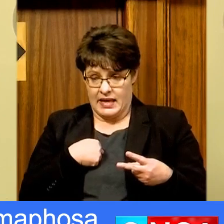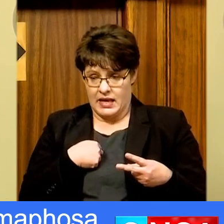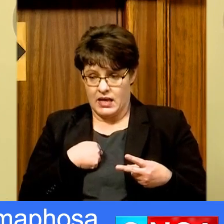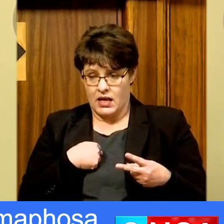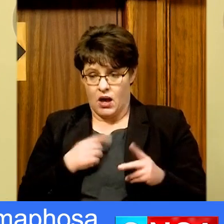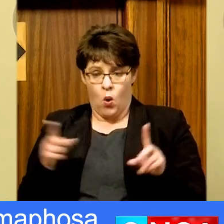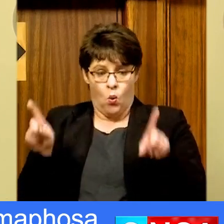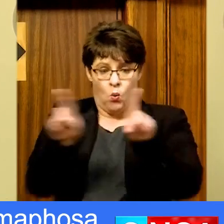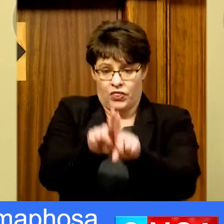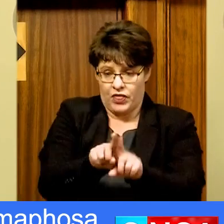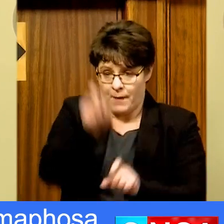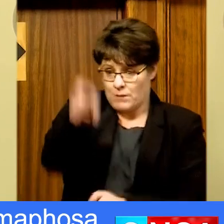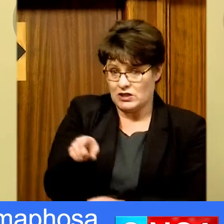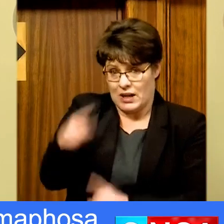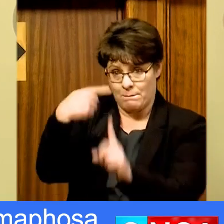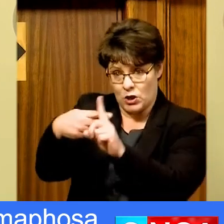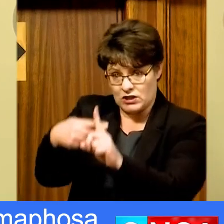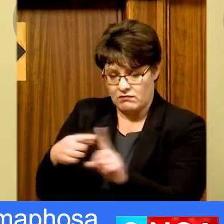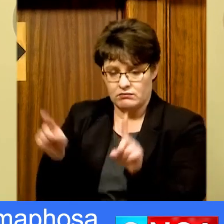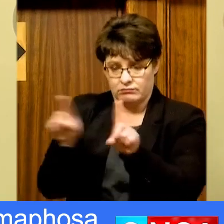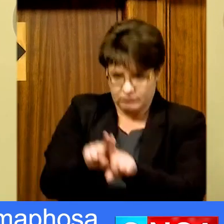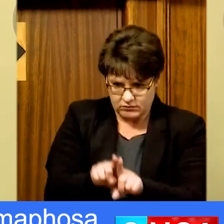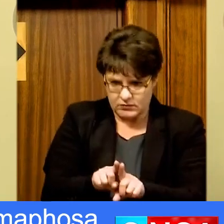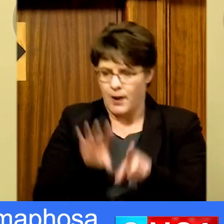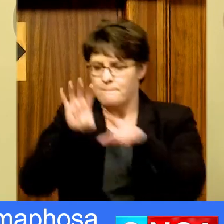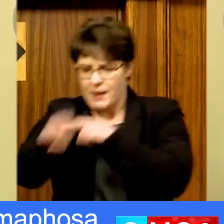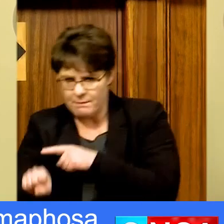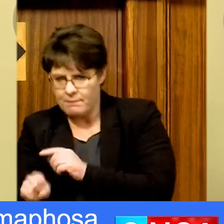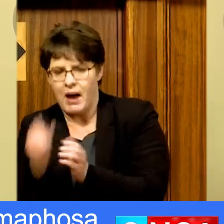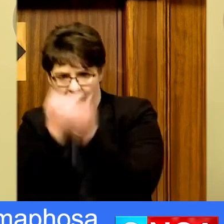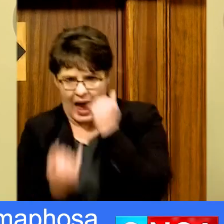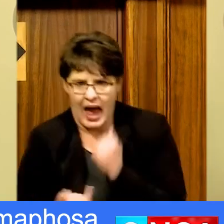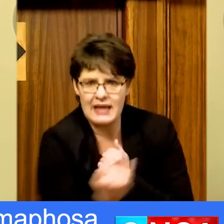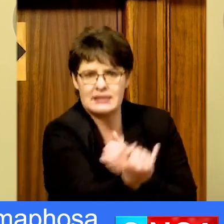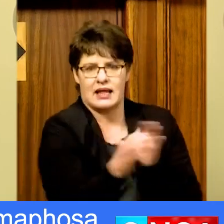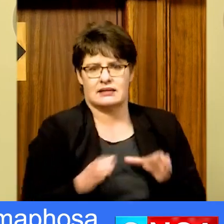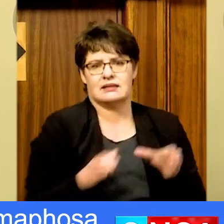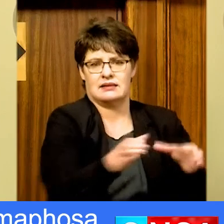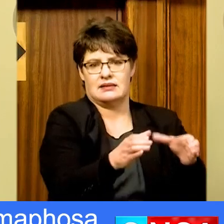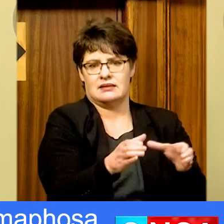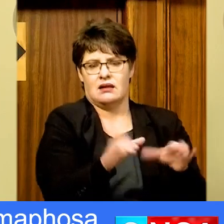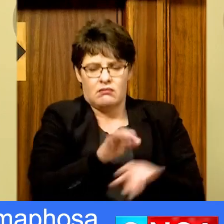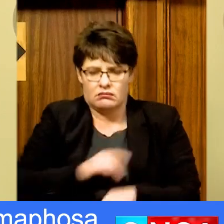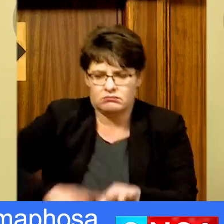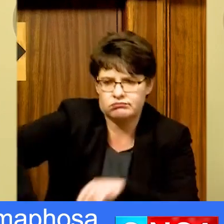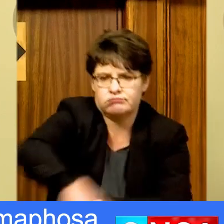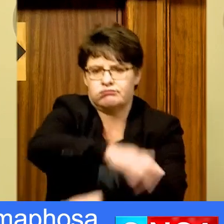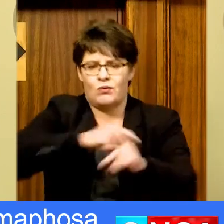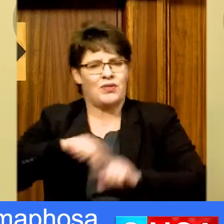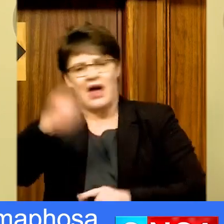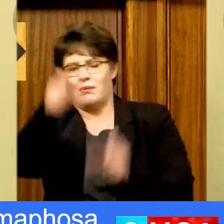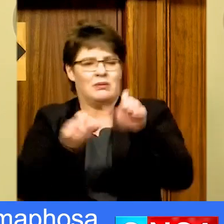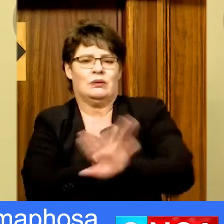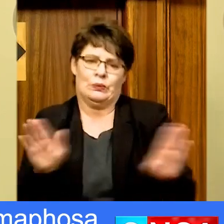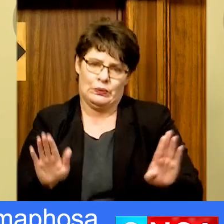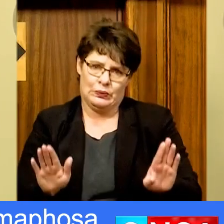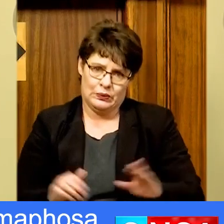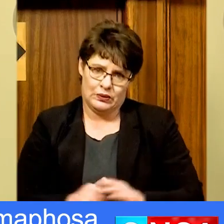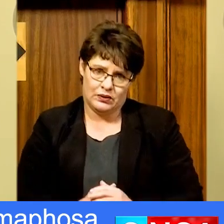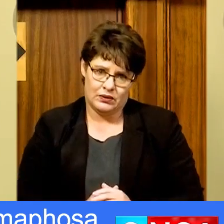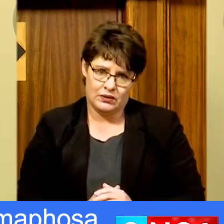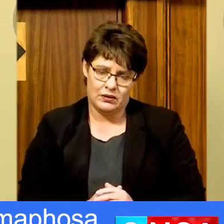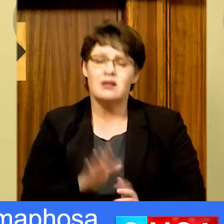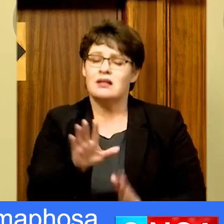with, and to ensure that they immediately isolate themselves from others. This is an